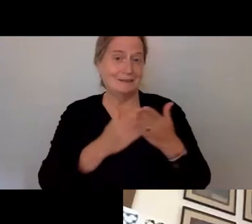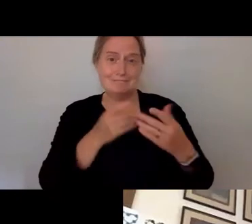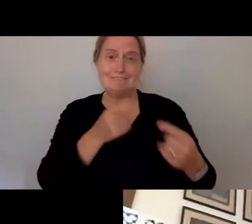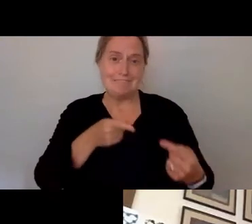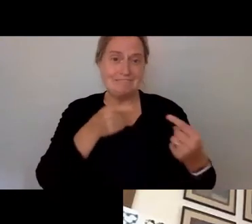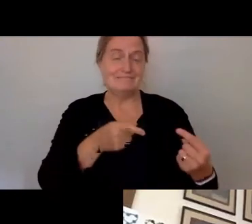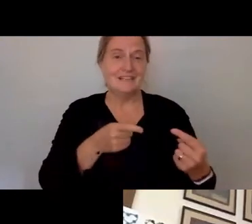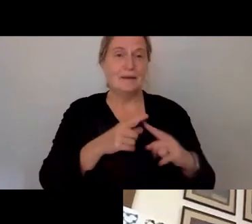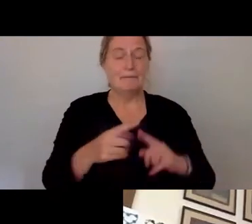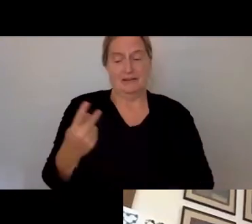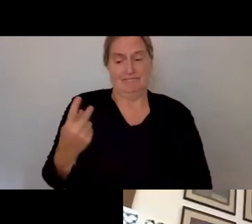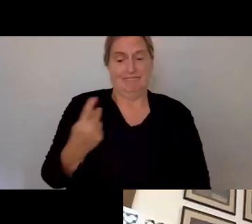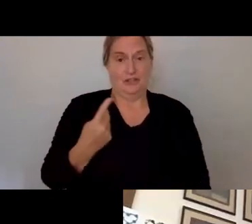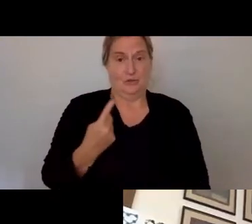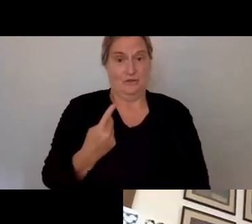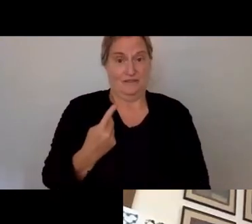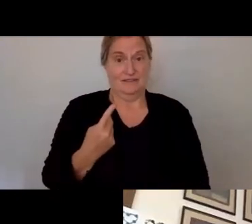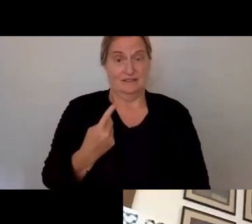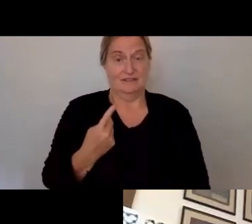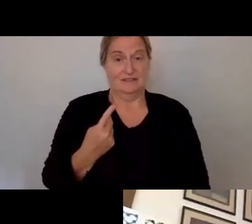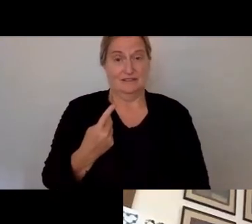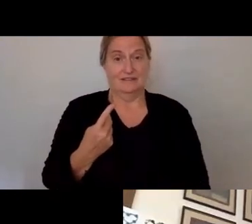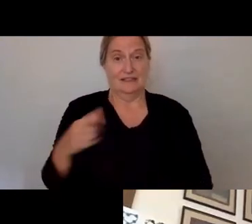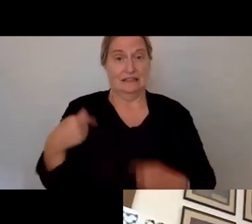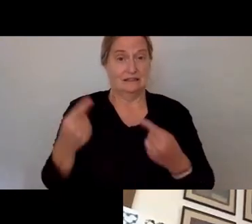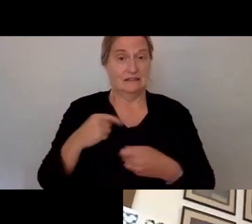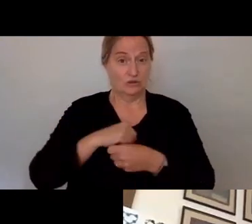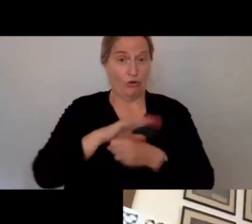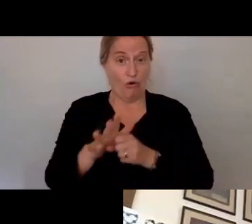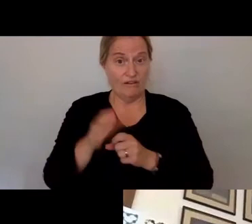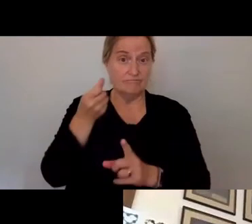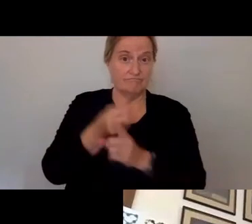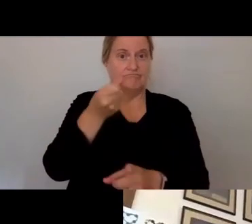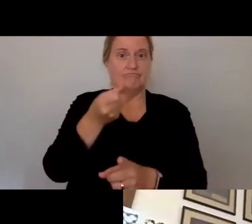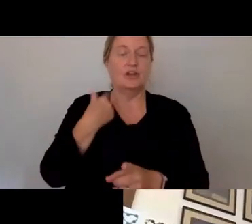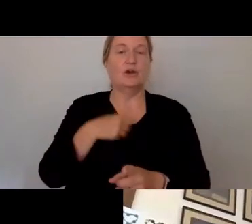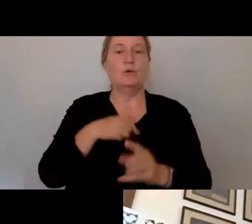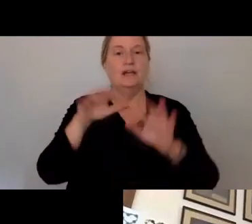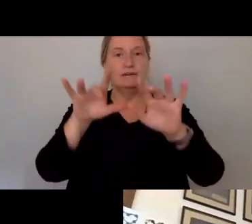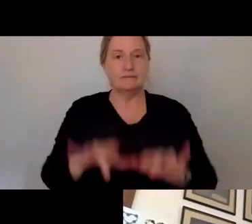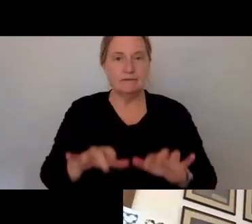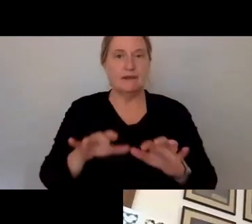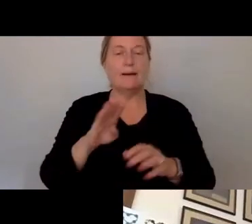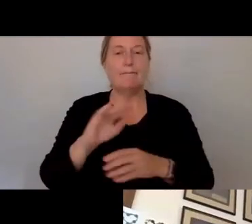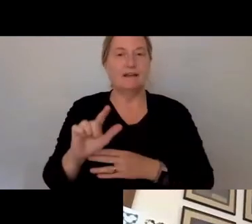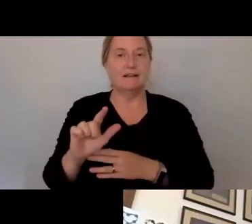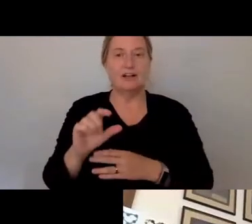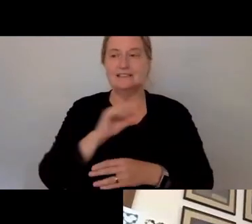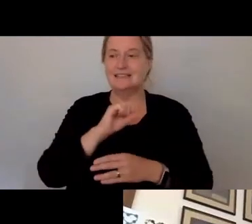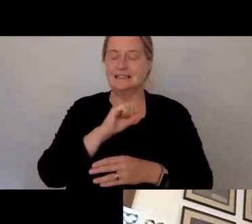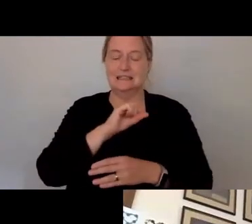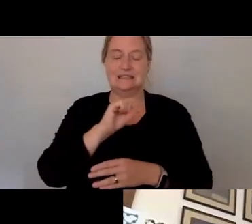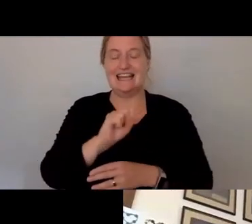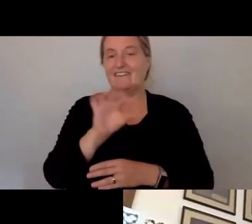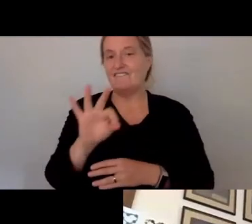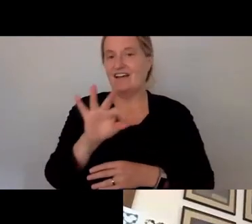and I, actually, as this COVID thing unfolded, we drafted a bill known as Senate File 1200, which gave the commissioner the authority